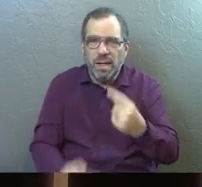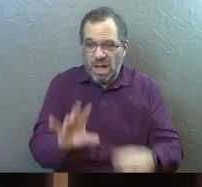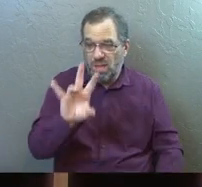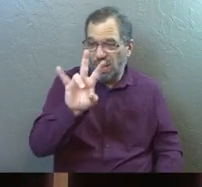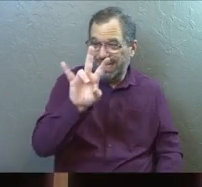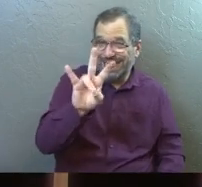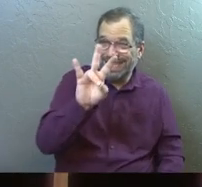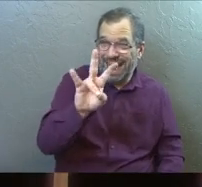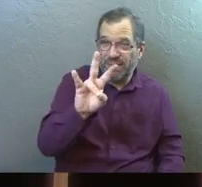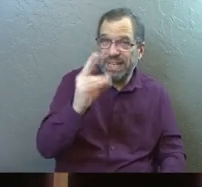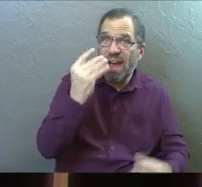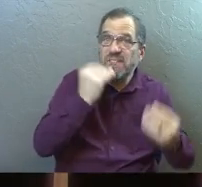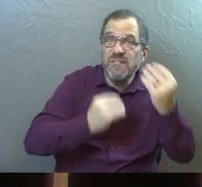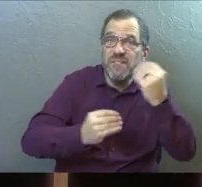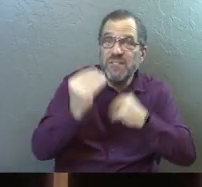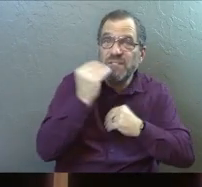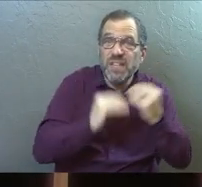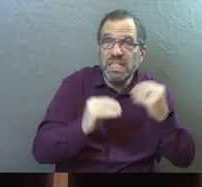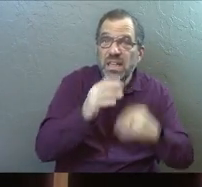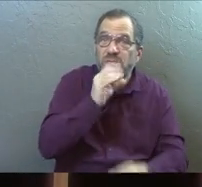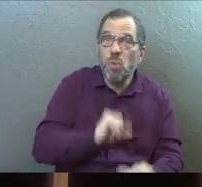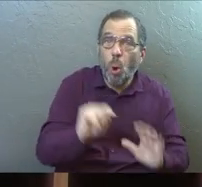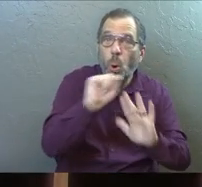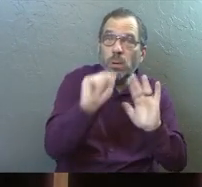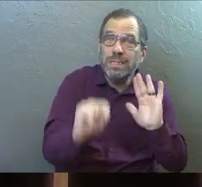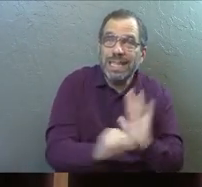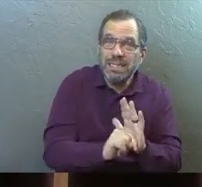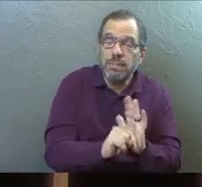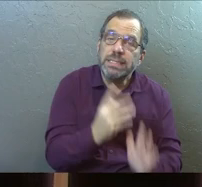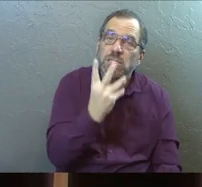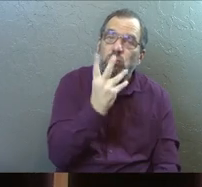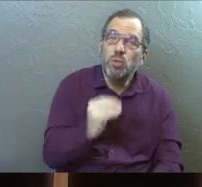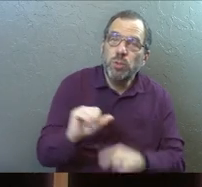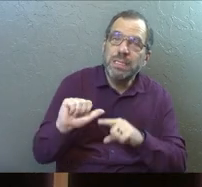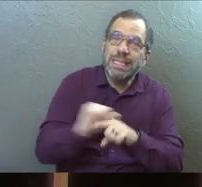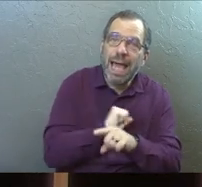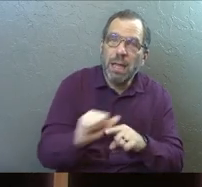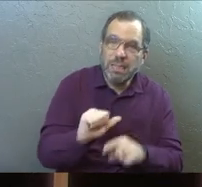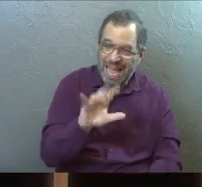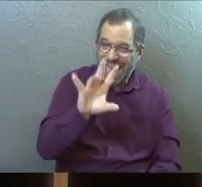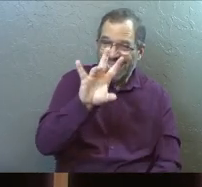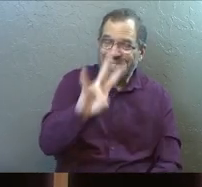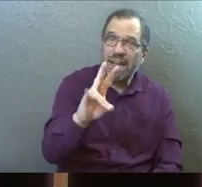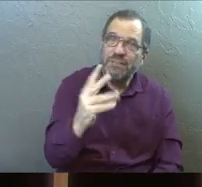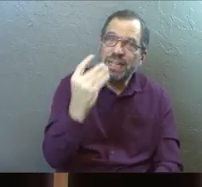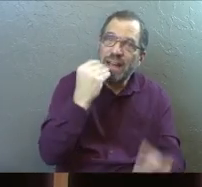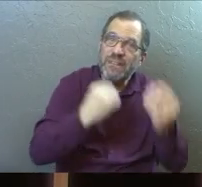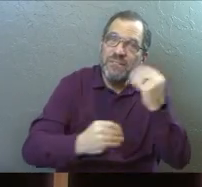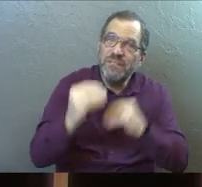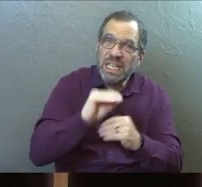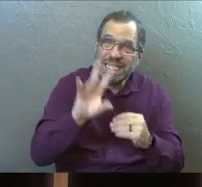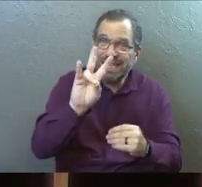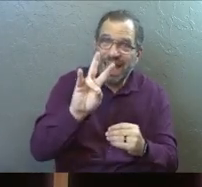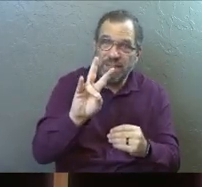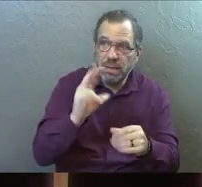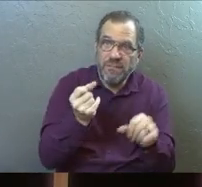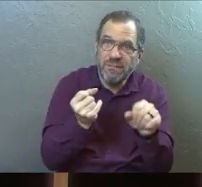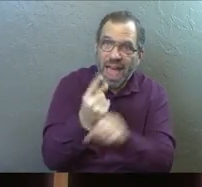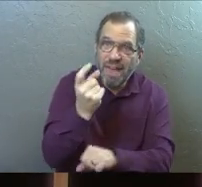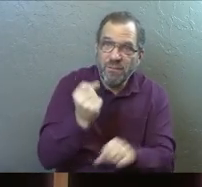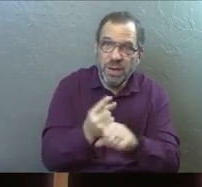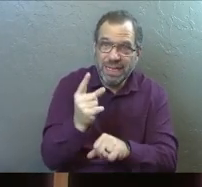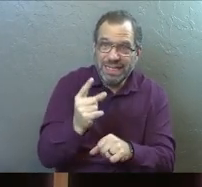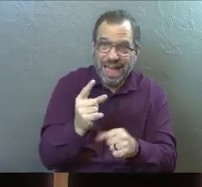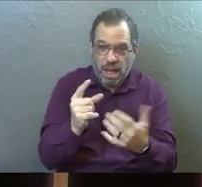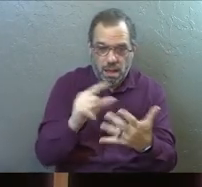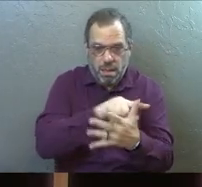seven feasts that were part of the Old Testament Jewish calendar. God gave them seven feasts to recognize every single year. And